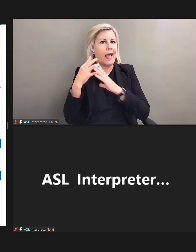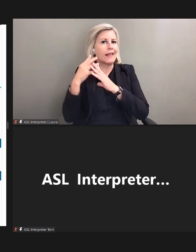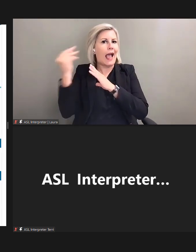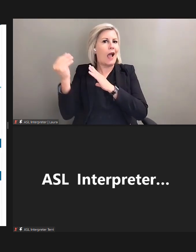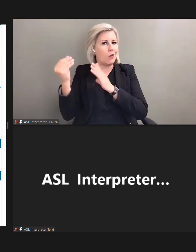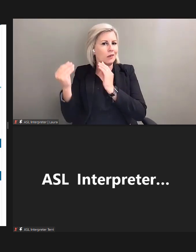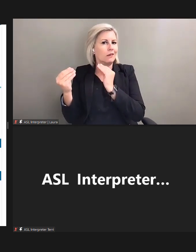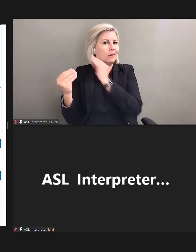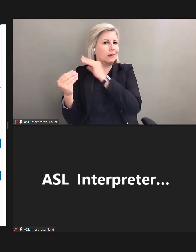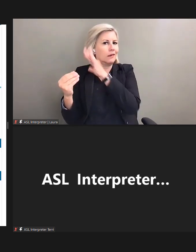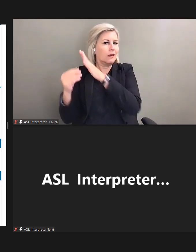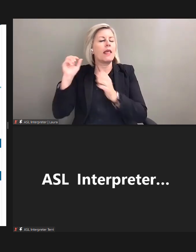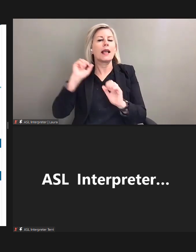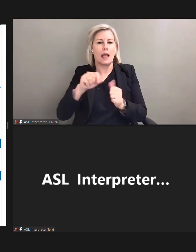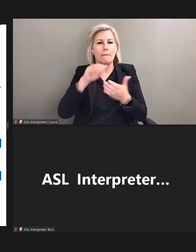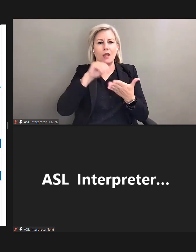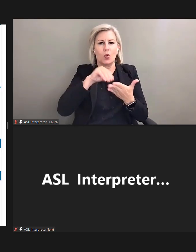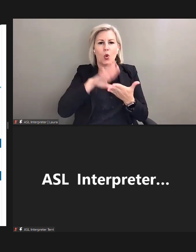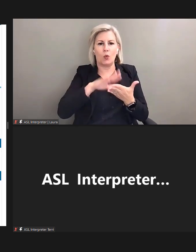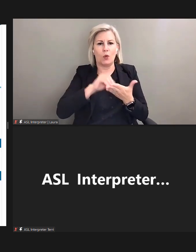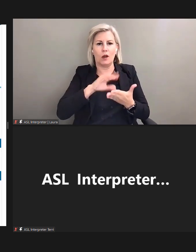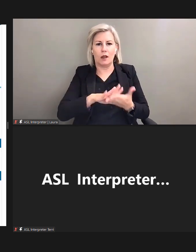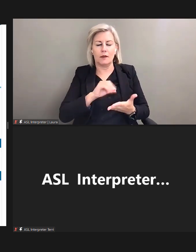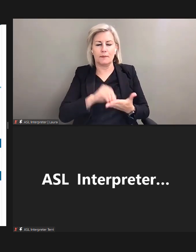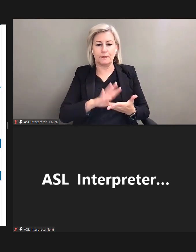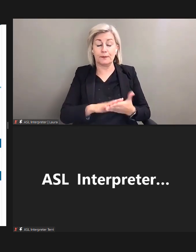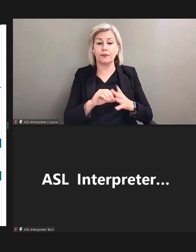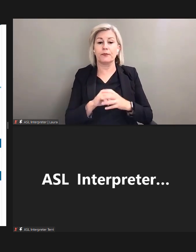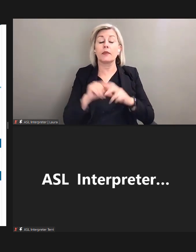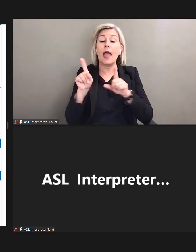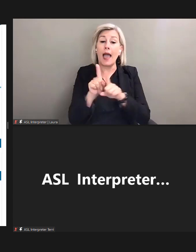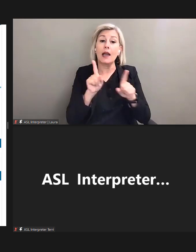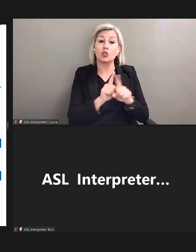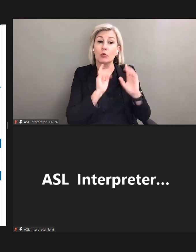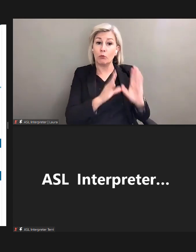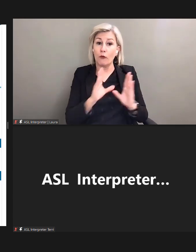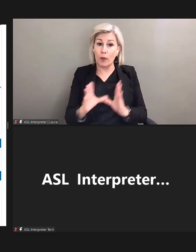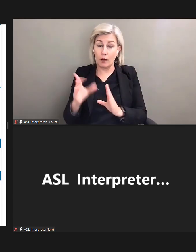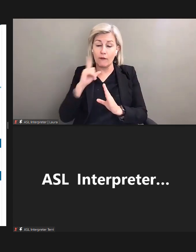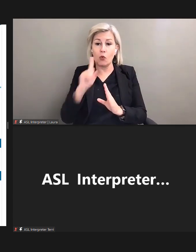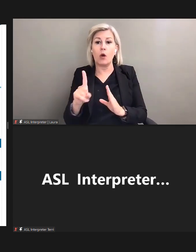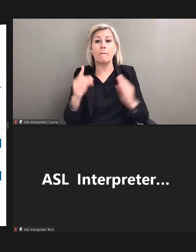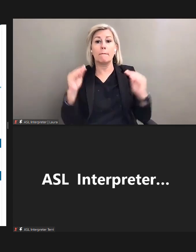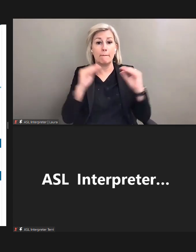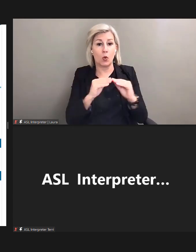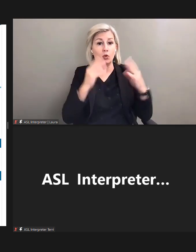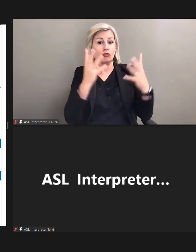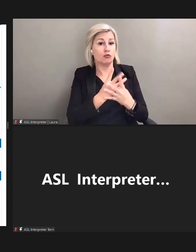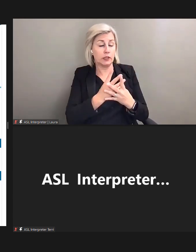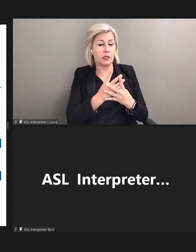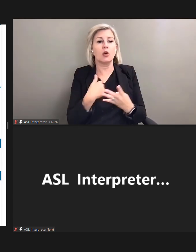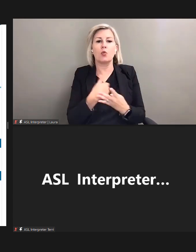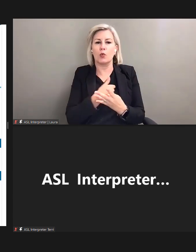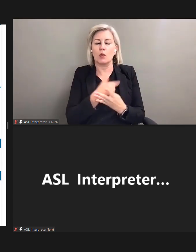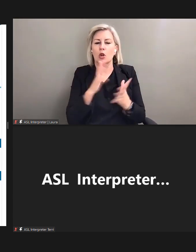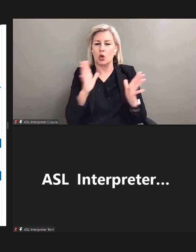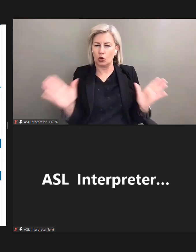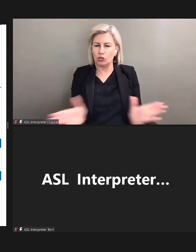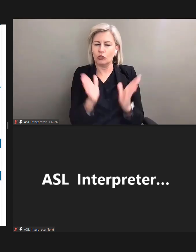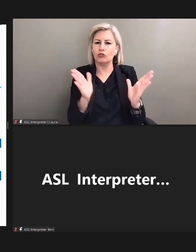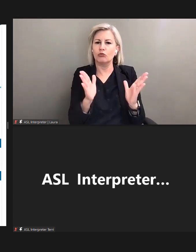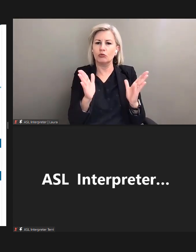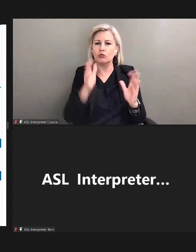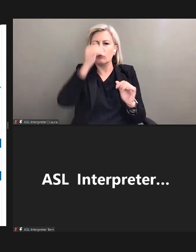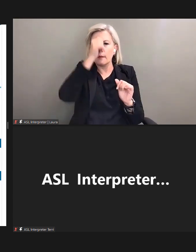way. You know, as you prepare for another round of screening, we want to encourage you to refresh